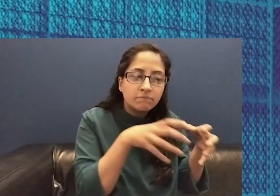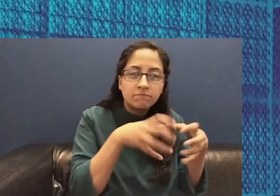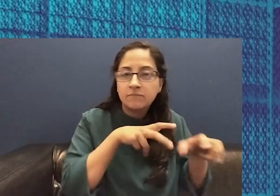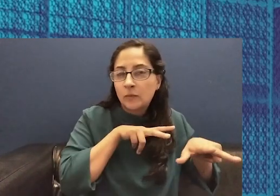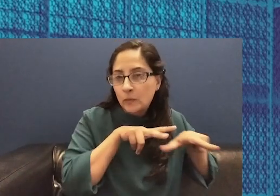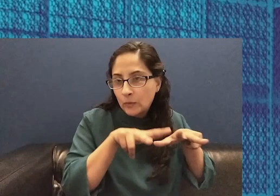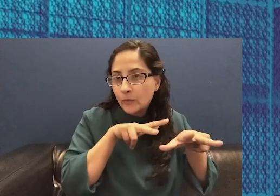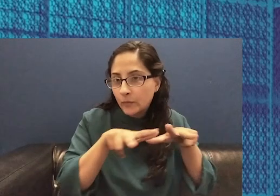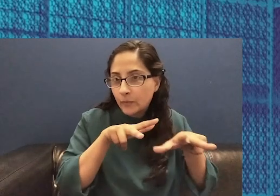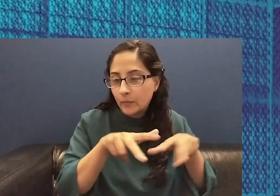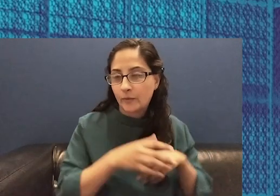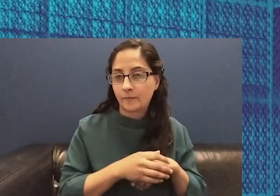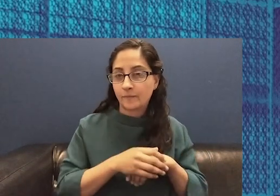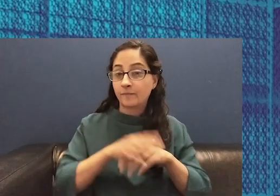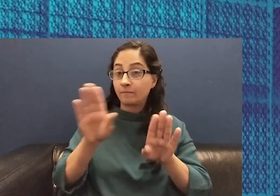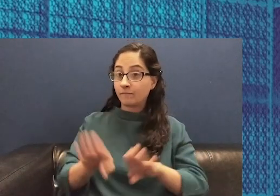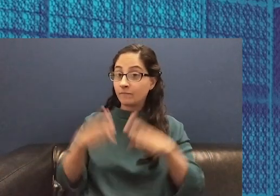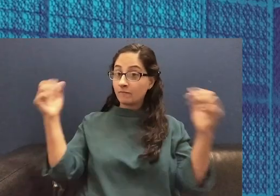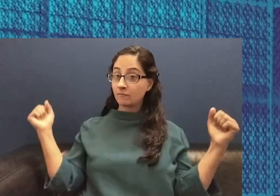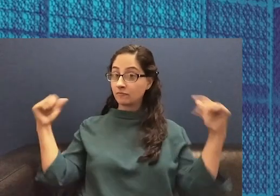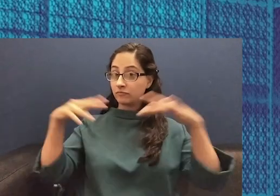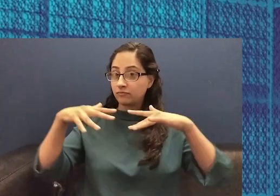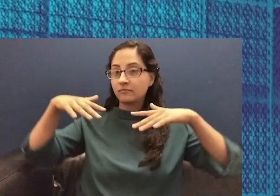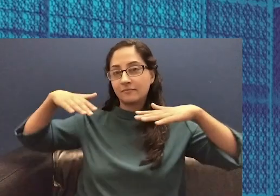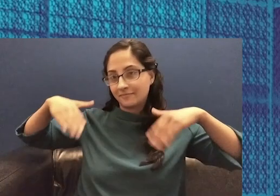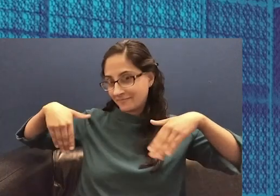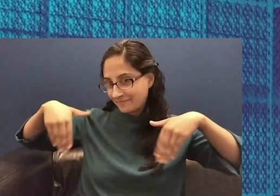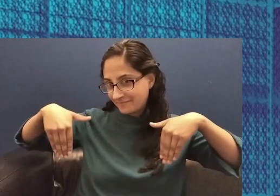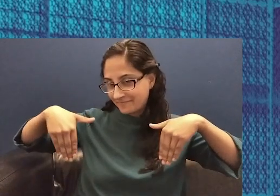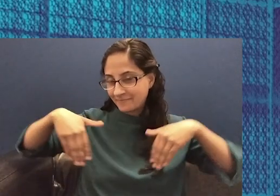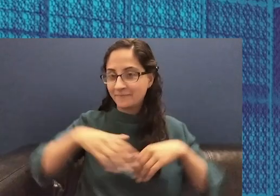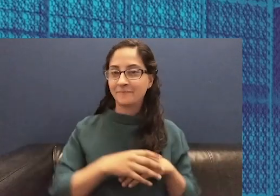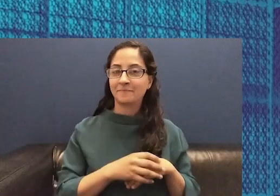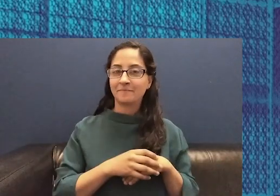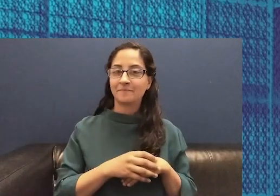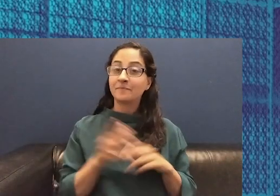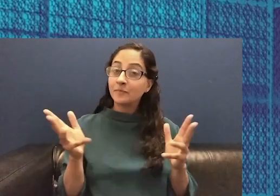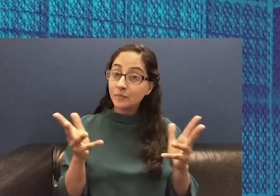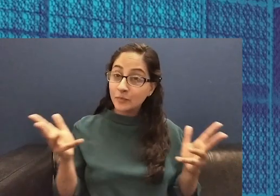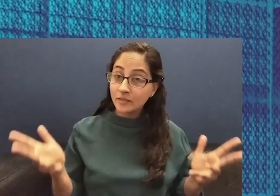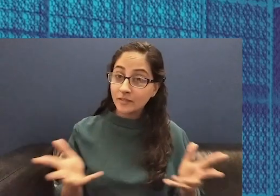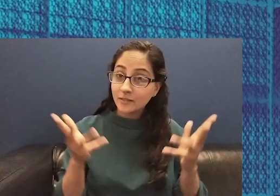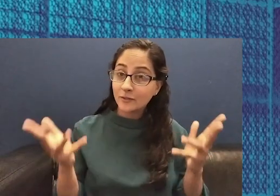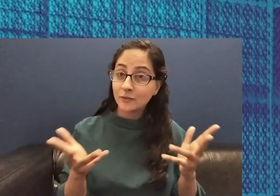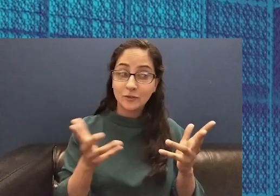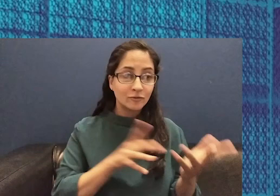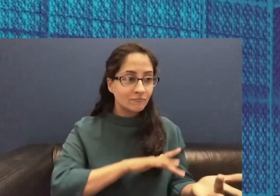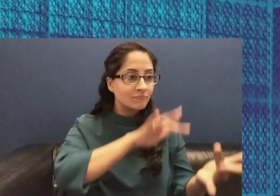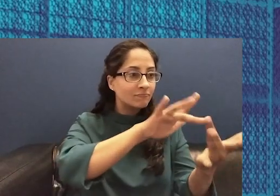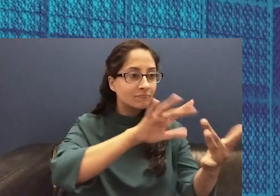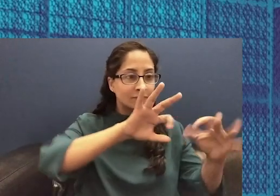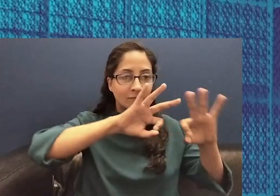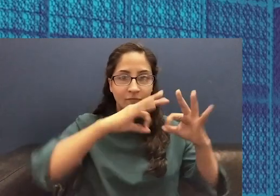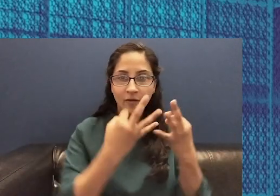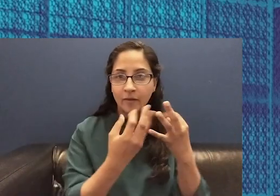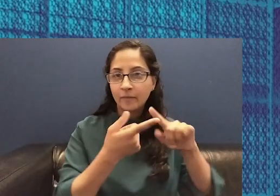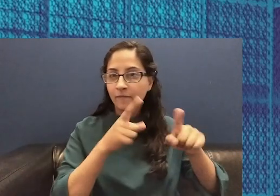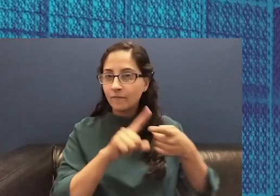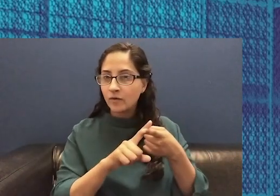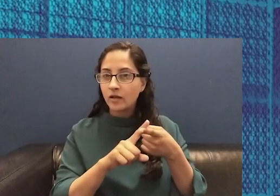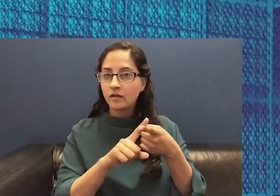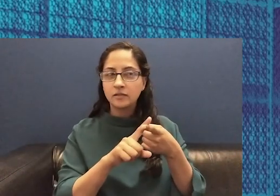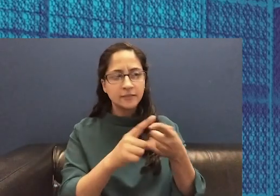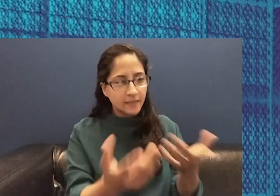chance to connect with friends and colleagues, bring them together, remind them that this great tradition of Canada reaching out to the world is as